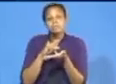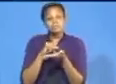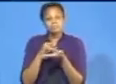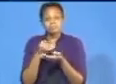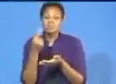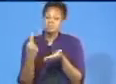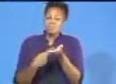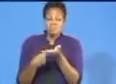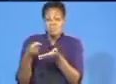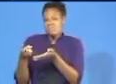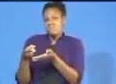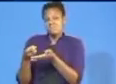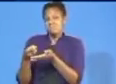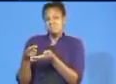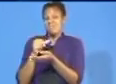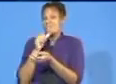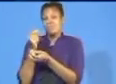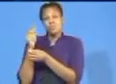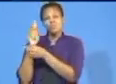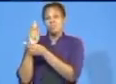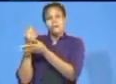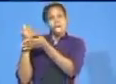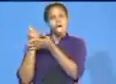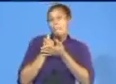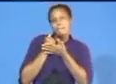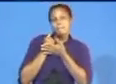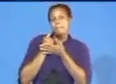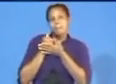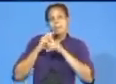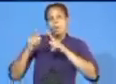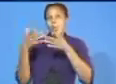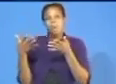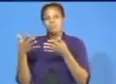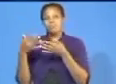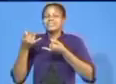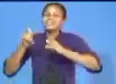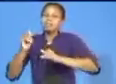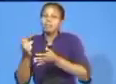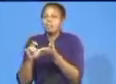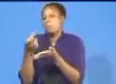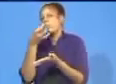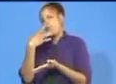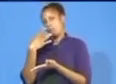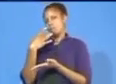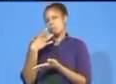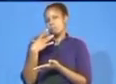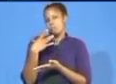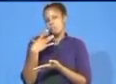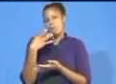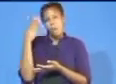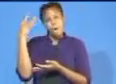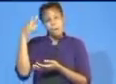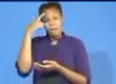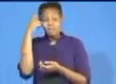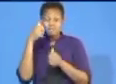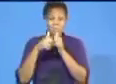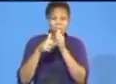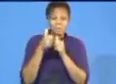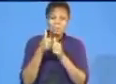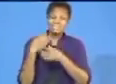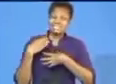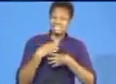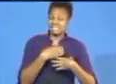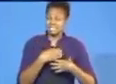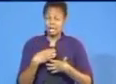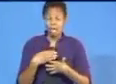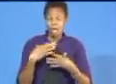them anyhow. All because of the issues, the quest, the